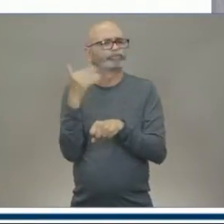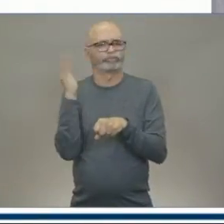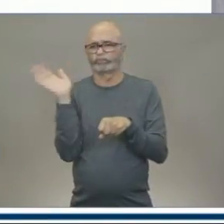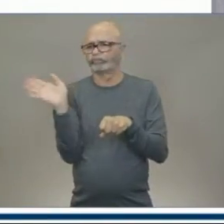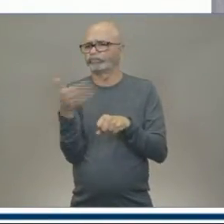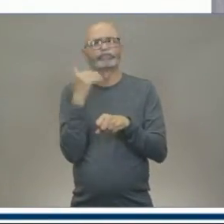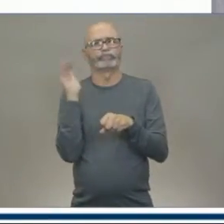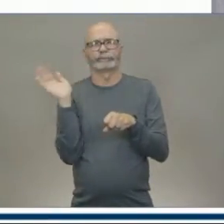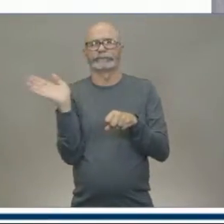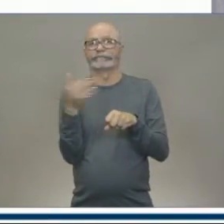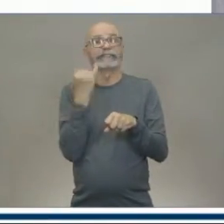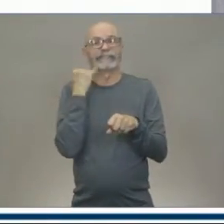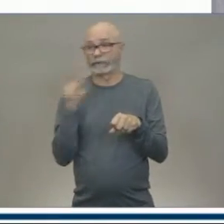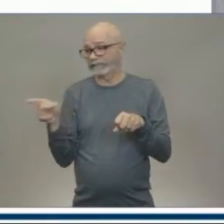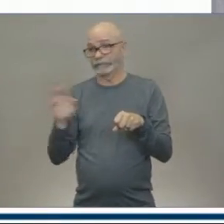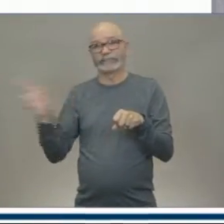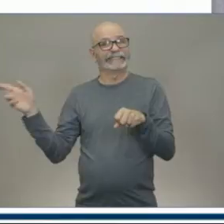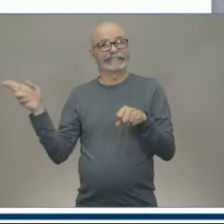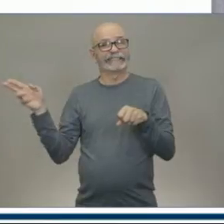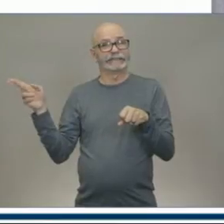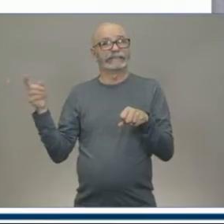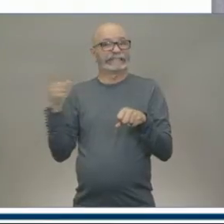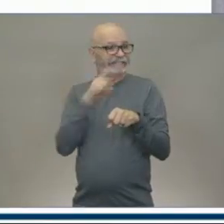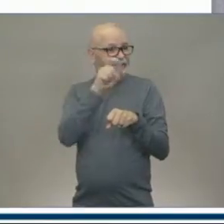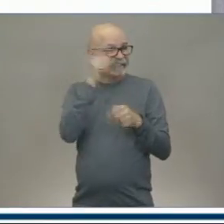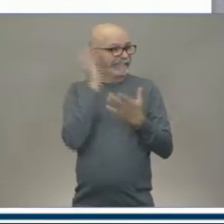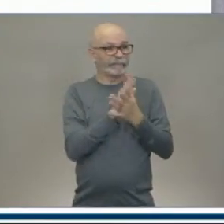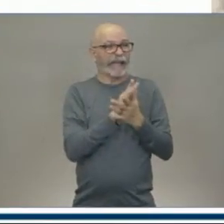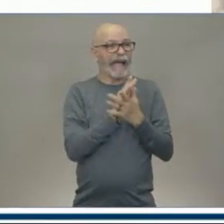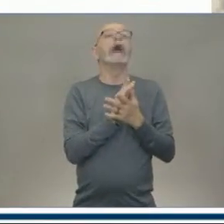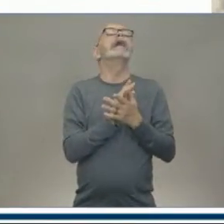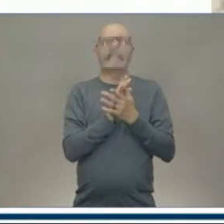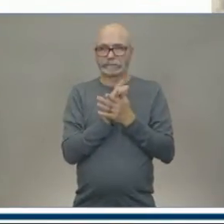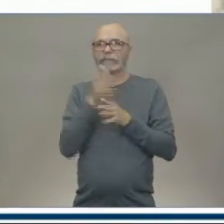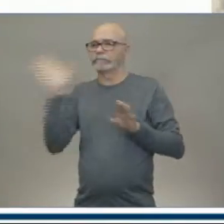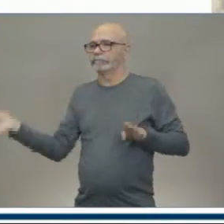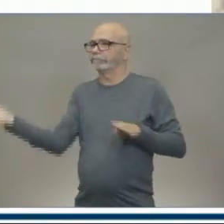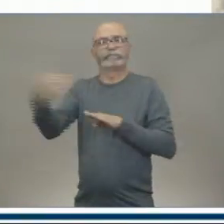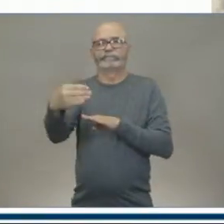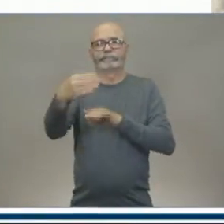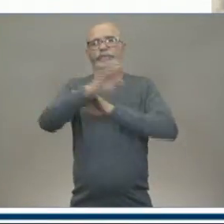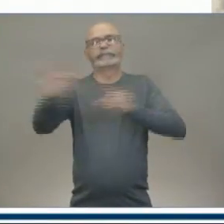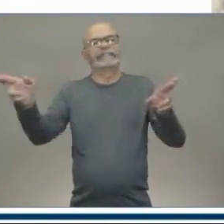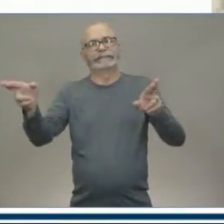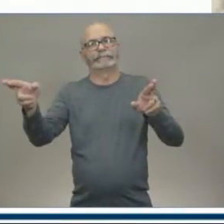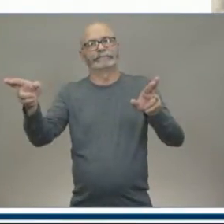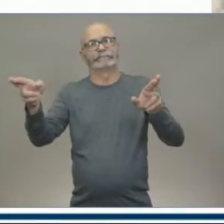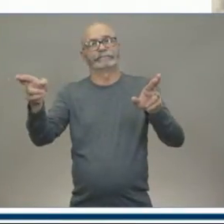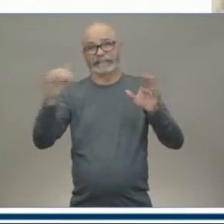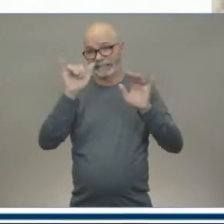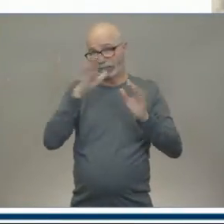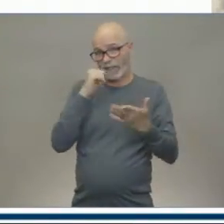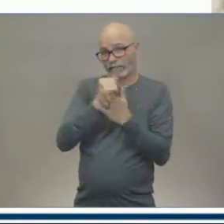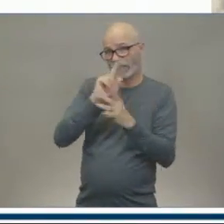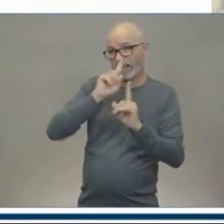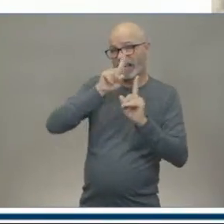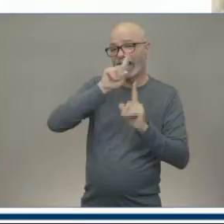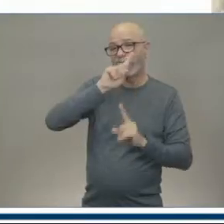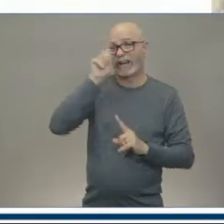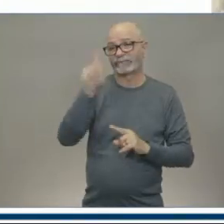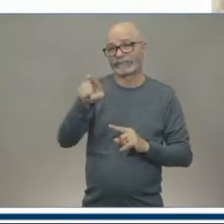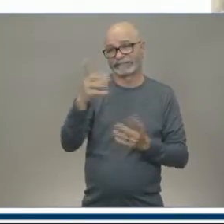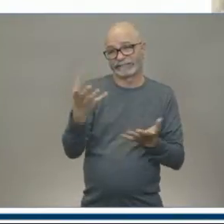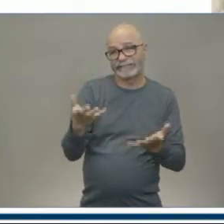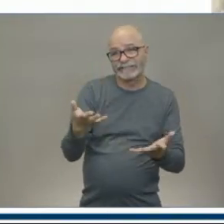that border, in the coming days. Go ahead with your follow-up, Daryl. If that answered your question, Daryl. Is there anything that can be